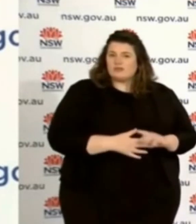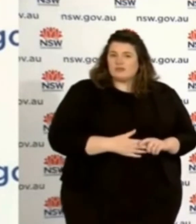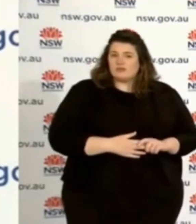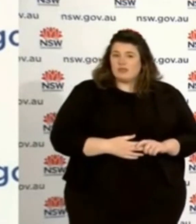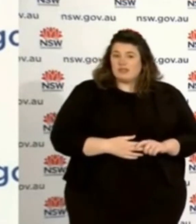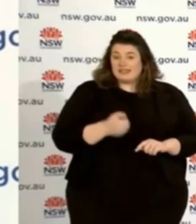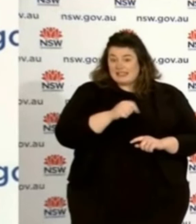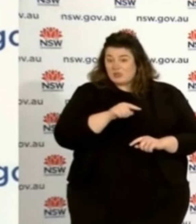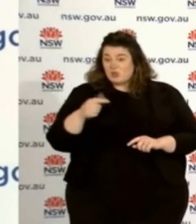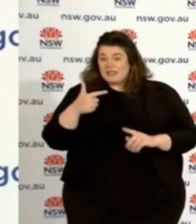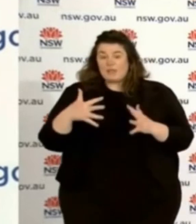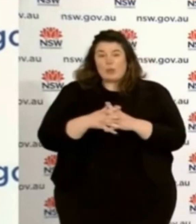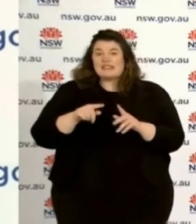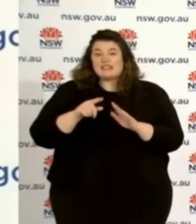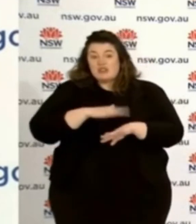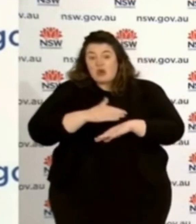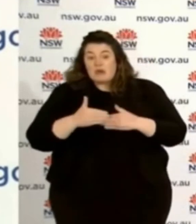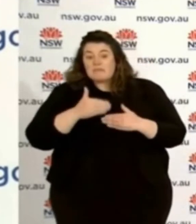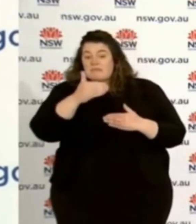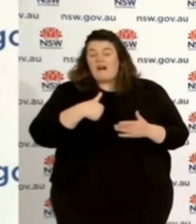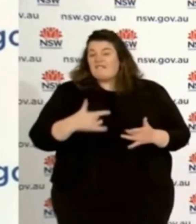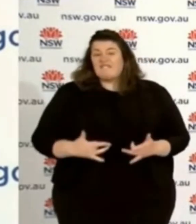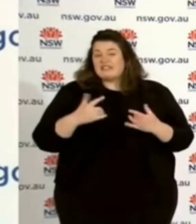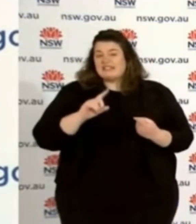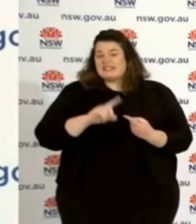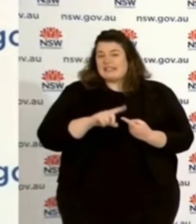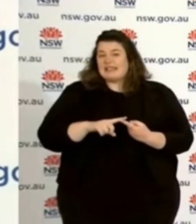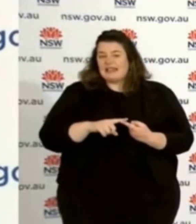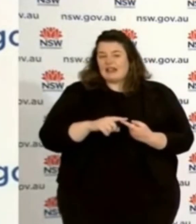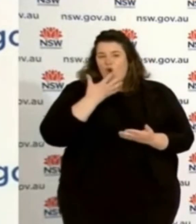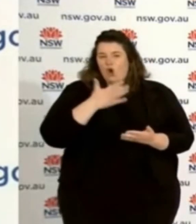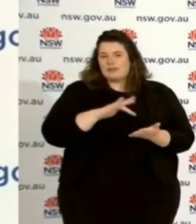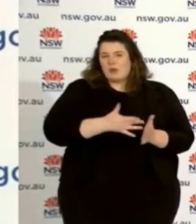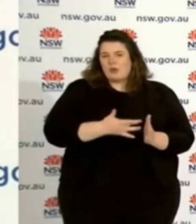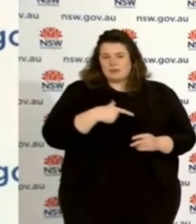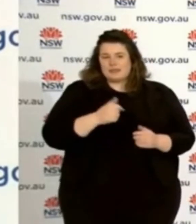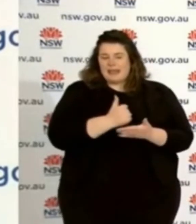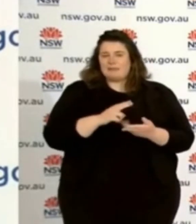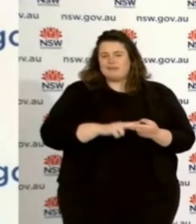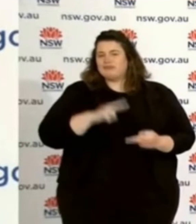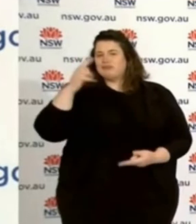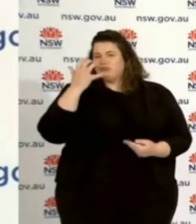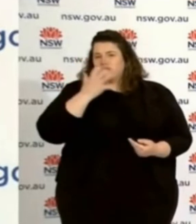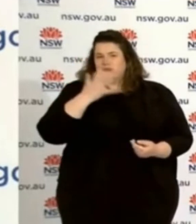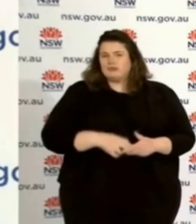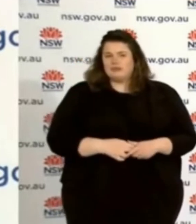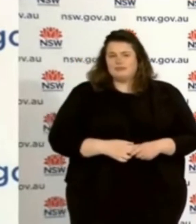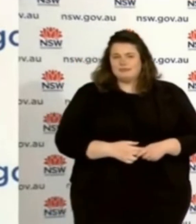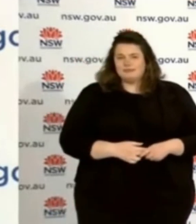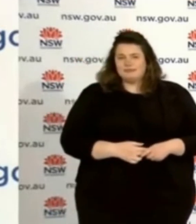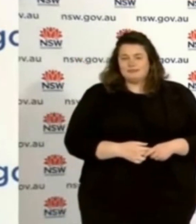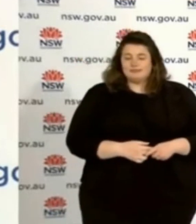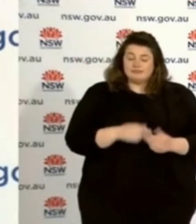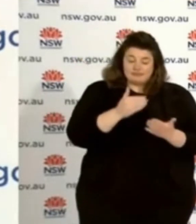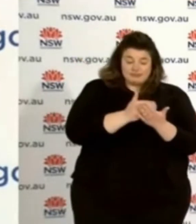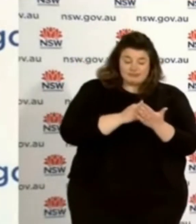level in 6 or 7 weeks' time. So what this document tells you today, the roadmap tells you what we can do at